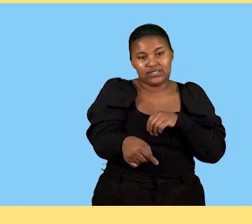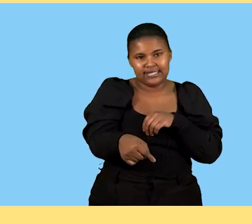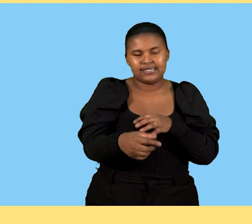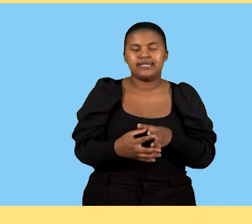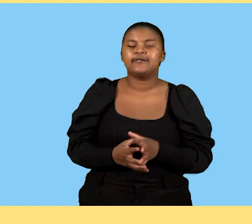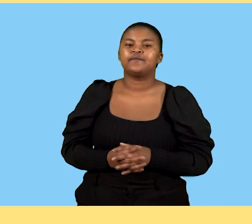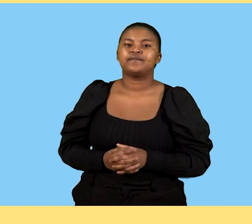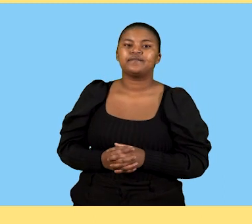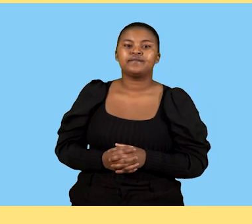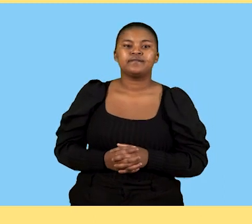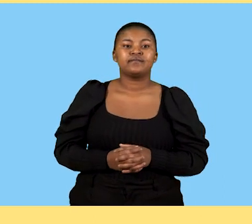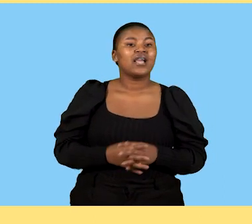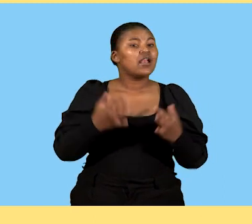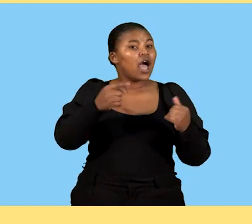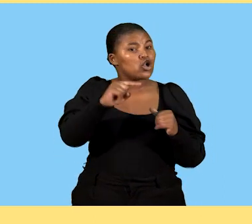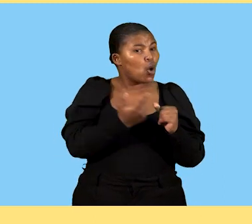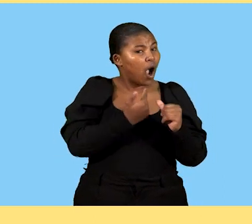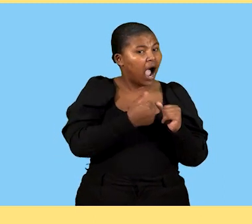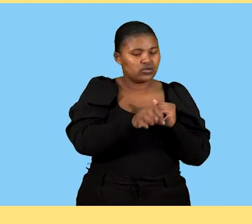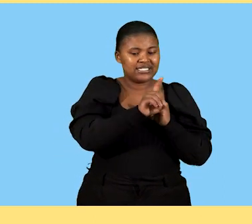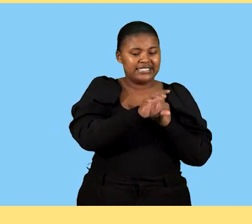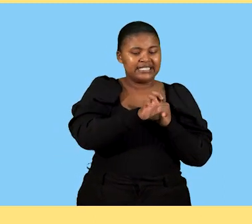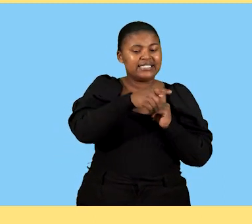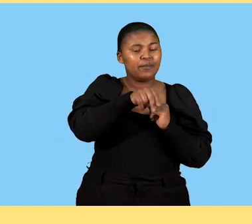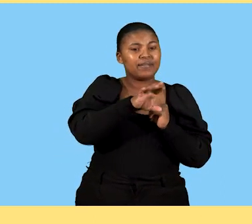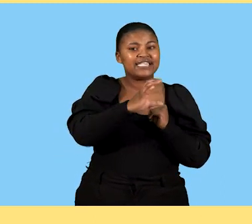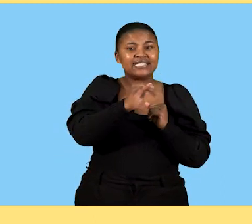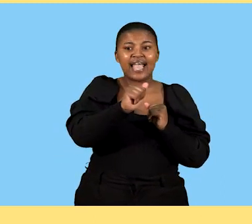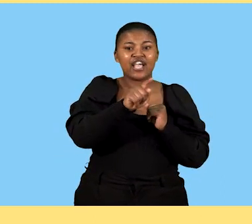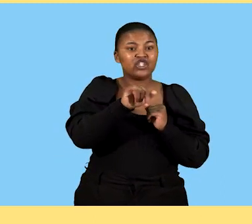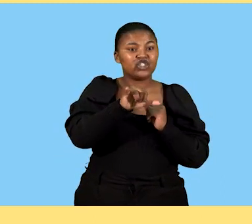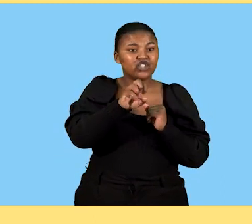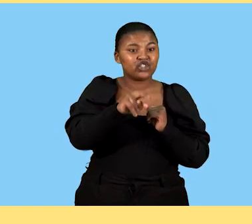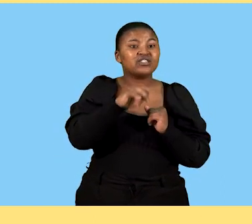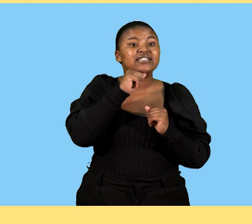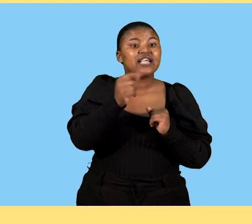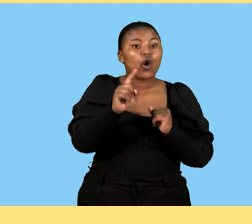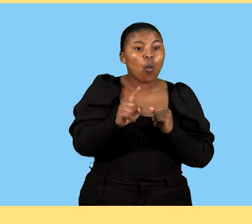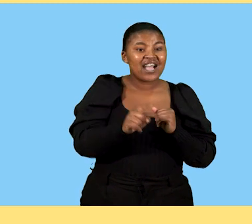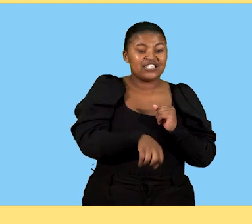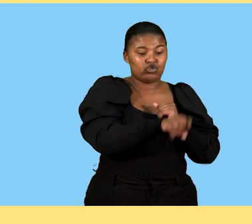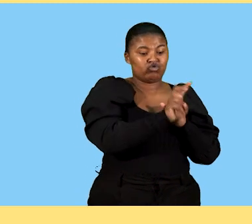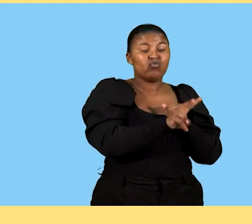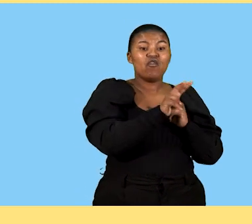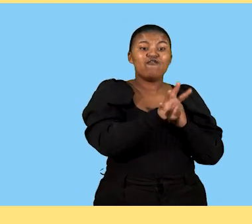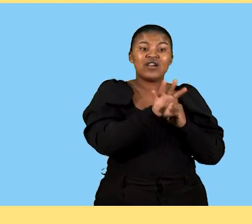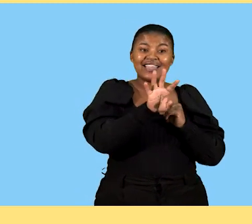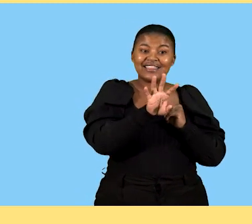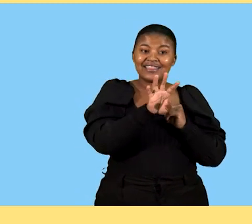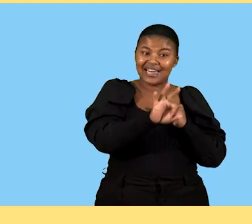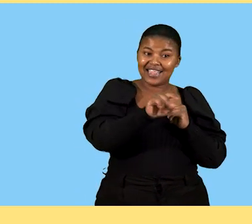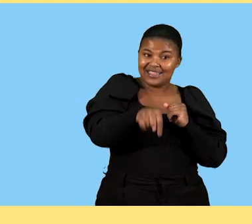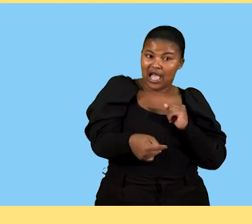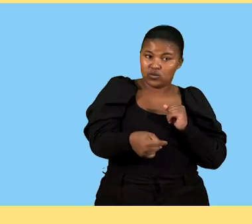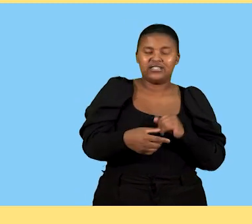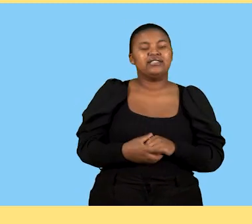243,000. When you calculate depreciation, you then say the carrying book value, which is